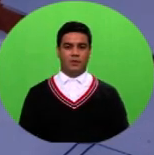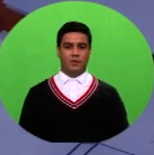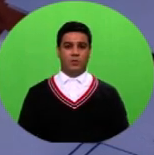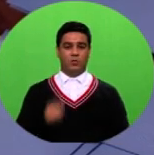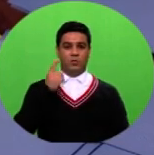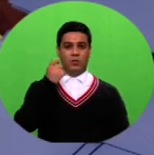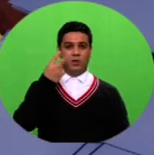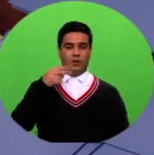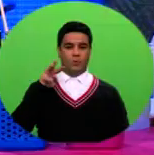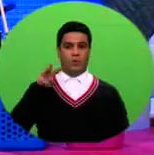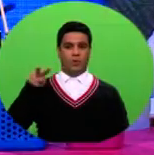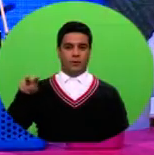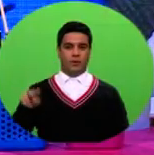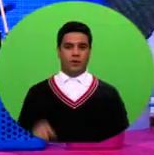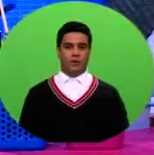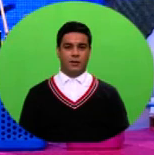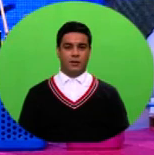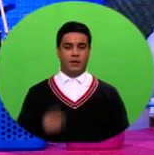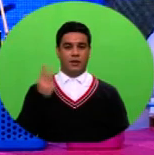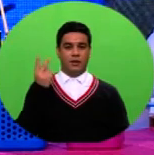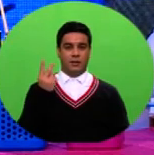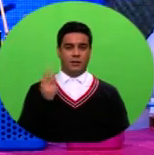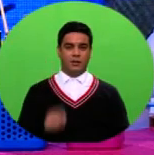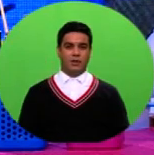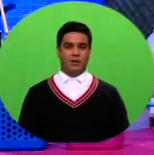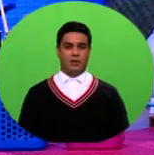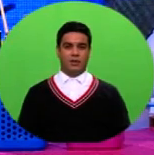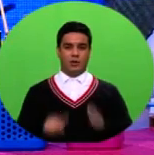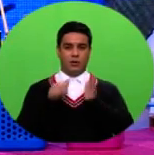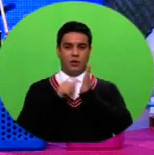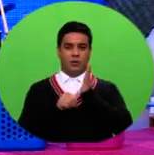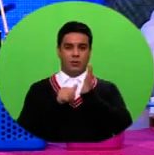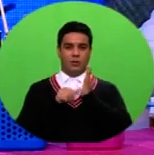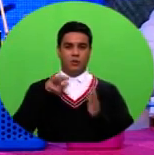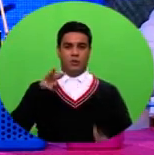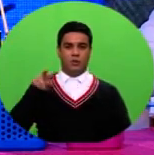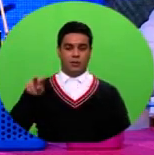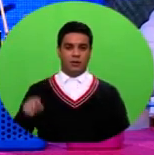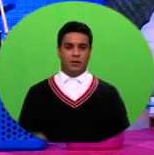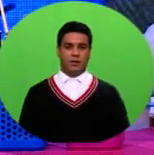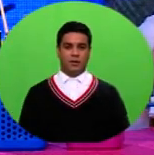120 mm, ikkinchisi 60 mm.